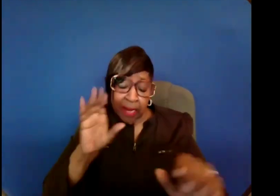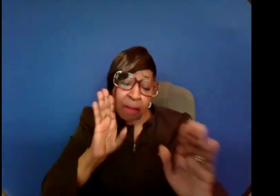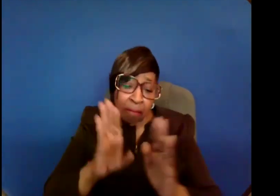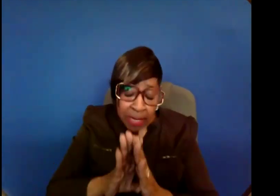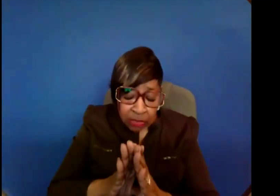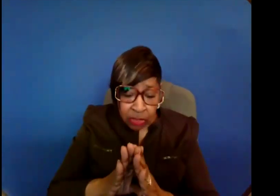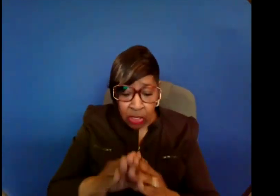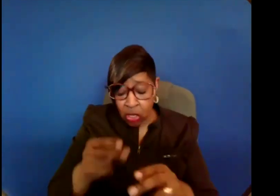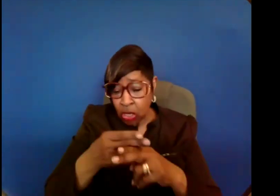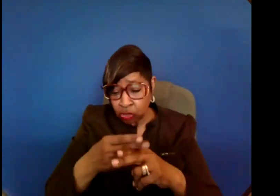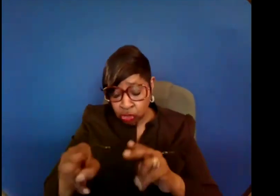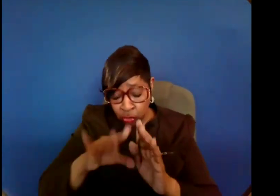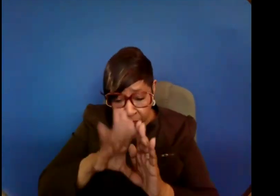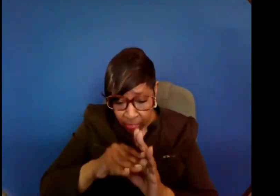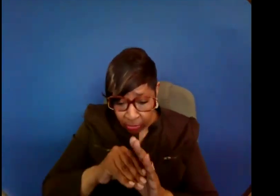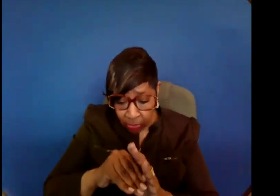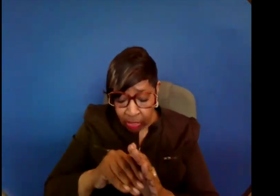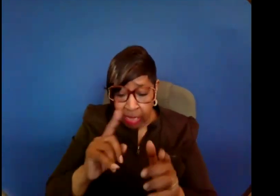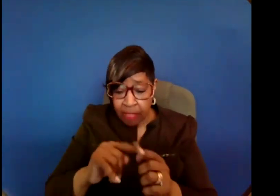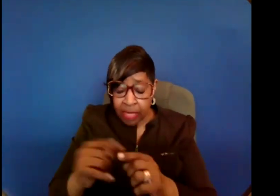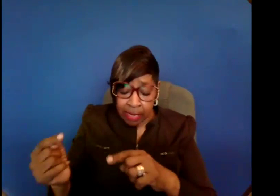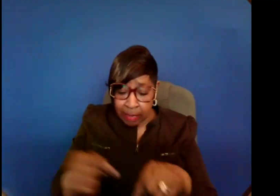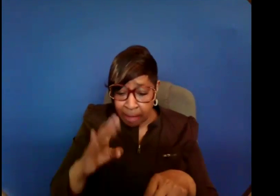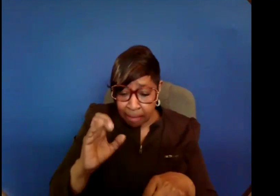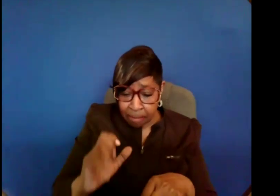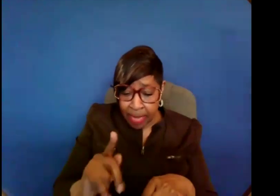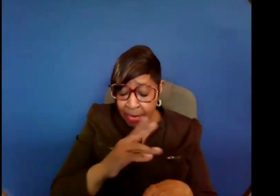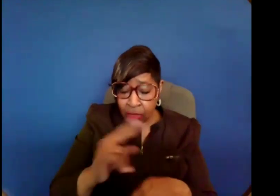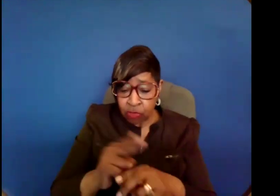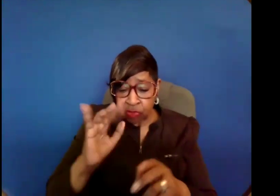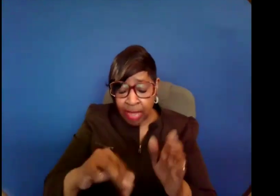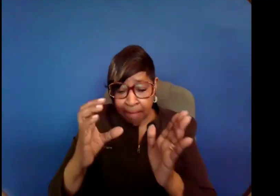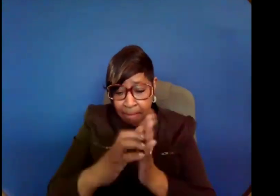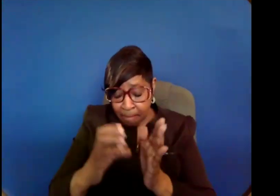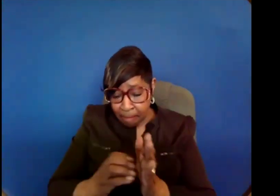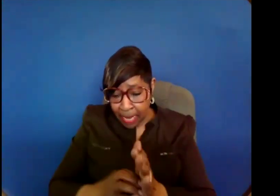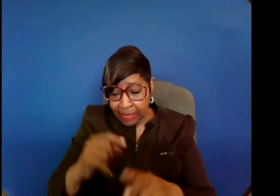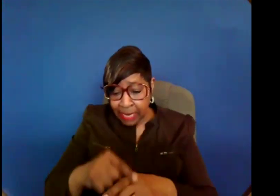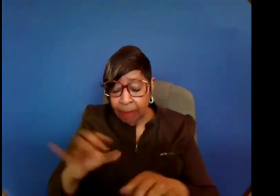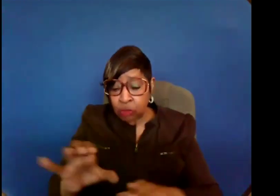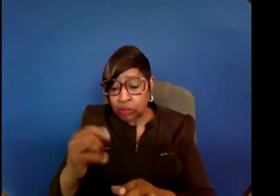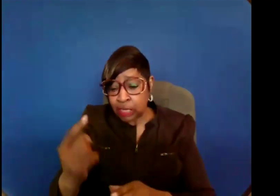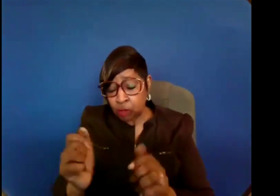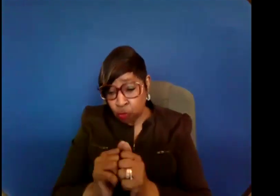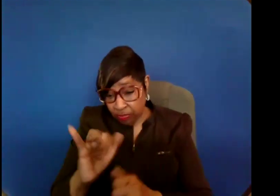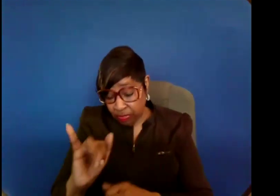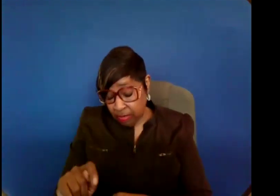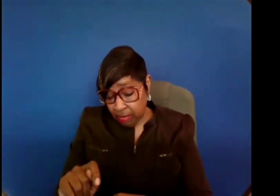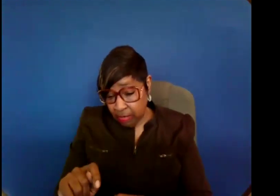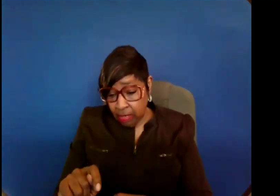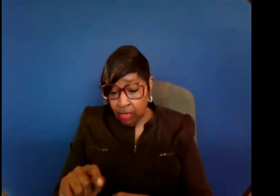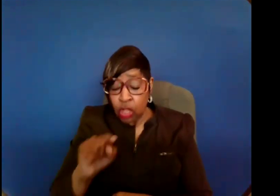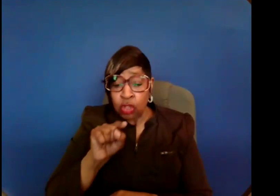video, to then come back, as Ashley said, and use that block time to then do something with it.